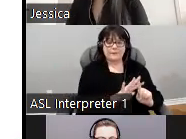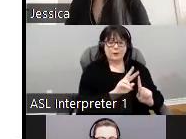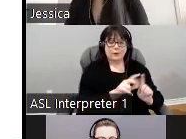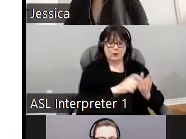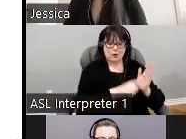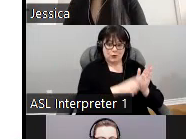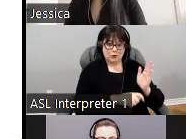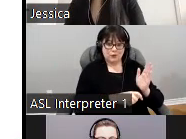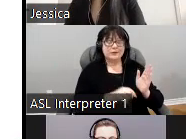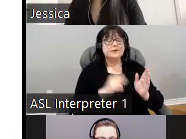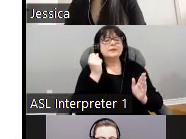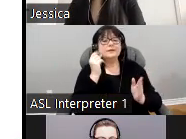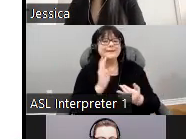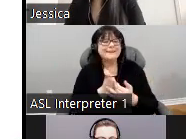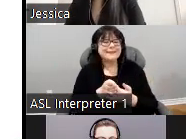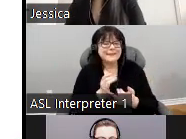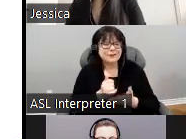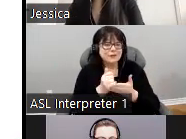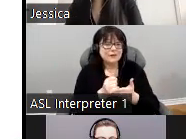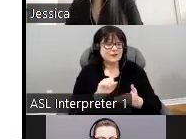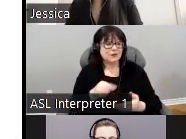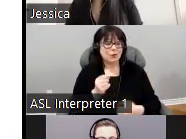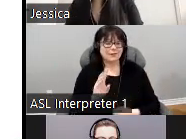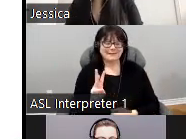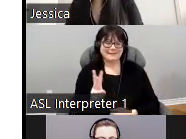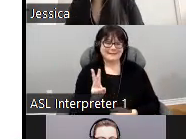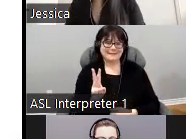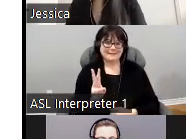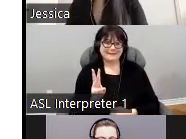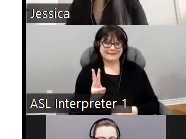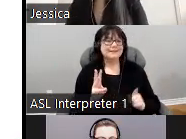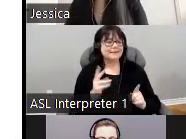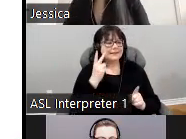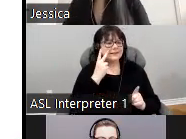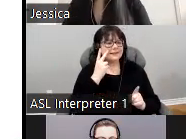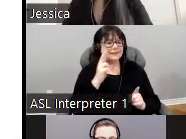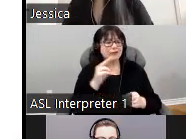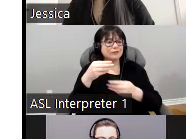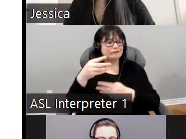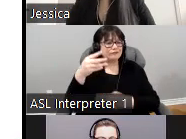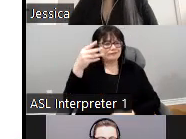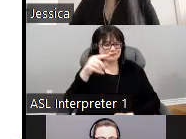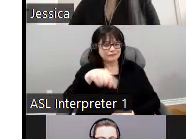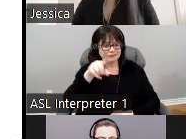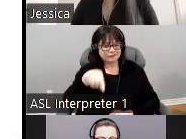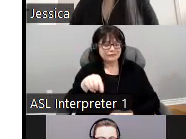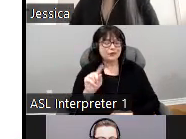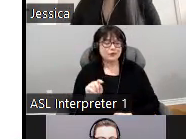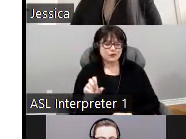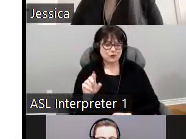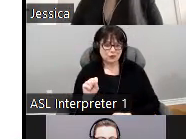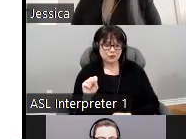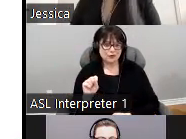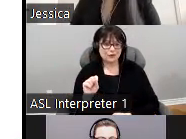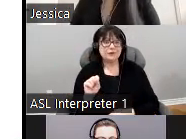intervention tools. You can see the entire list of tools on the right side of your screen there. The studies came from